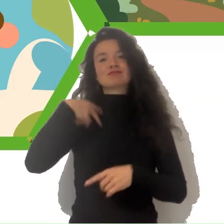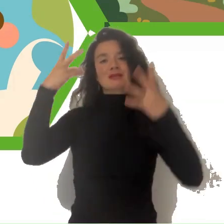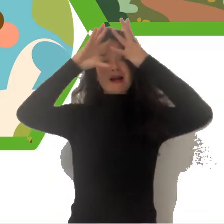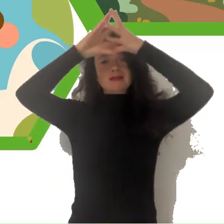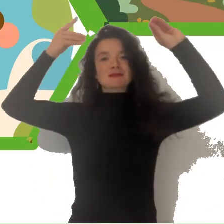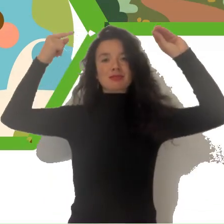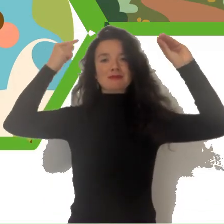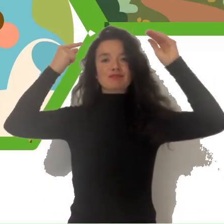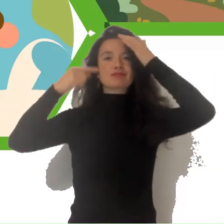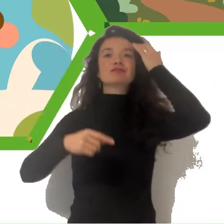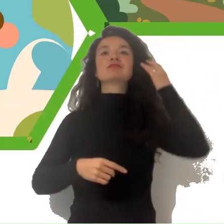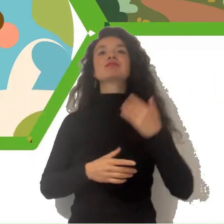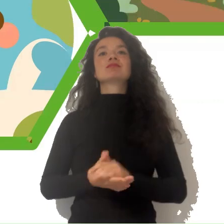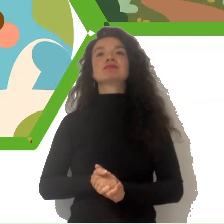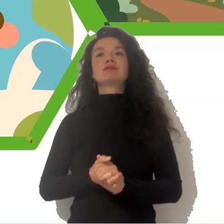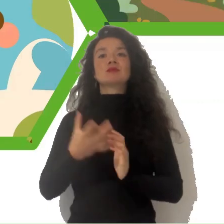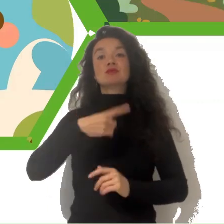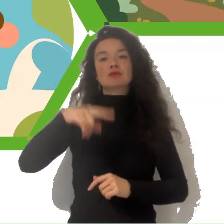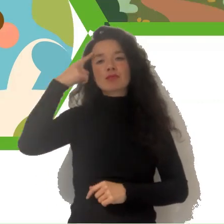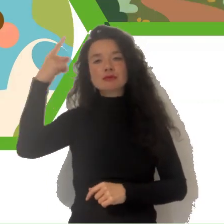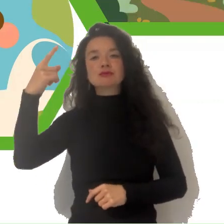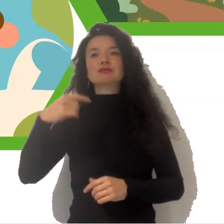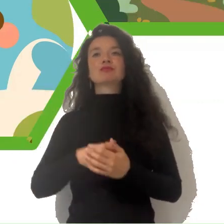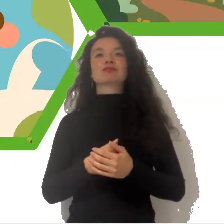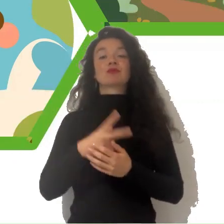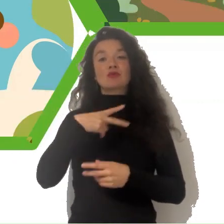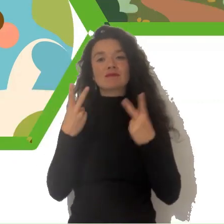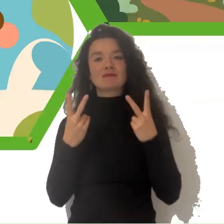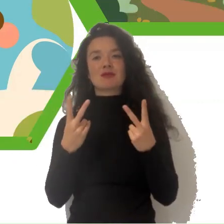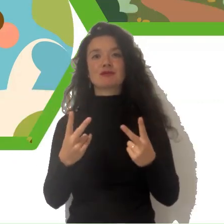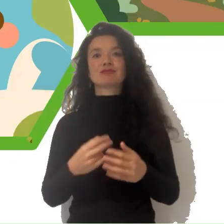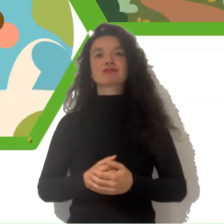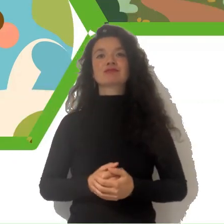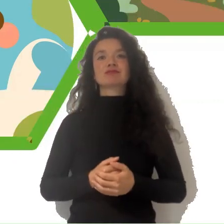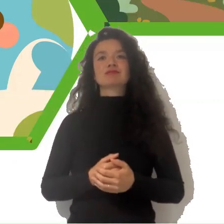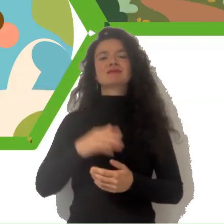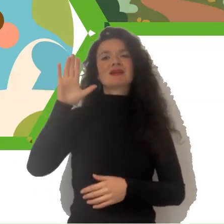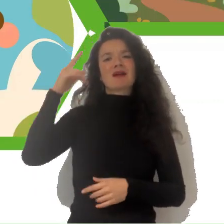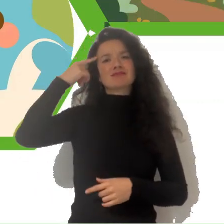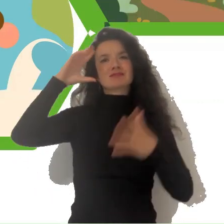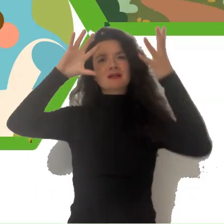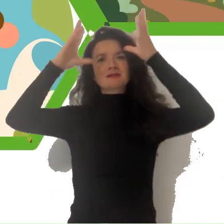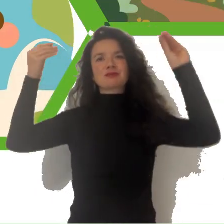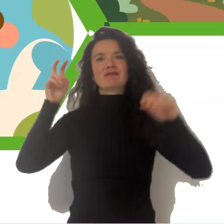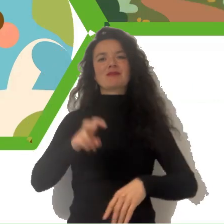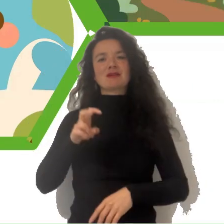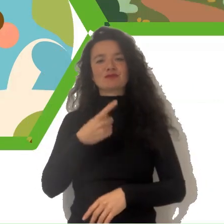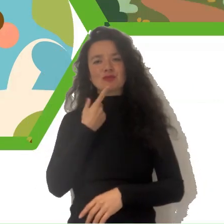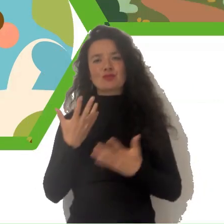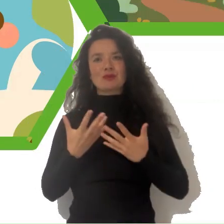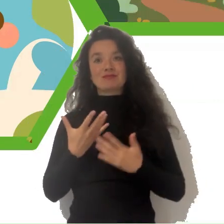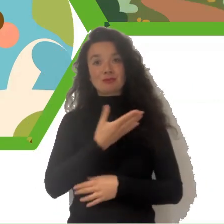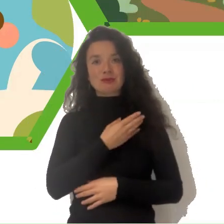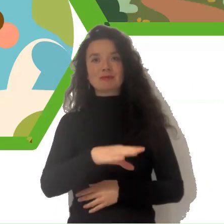firstly, knowing that your actions affect others and the planet as well. Respect,